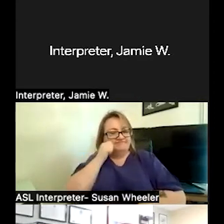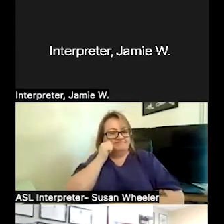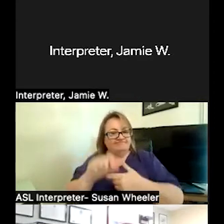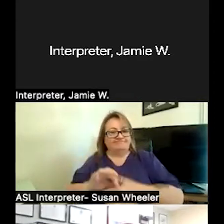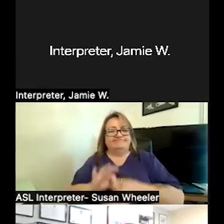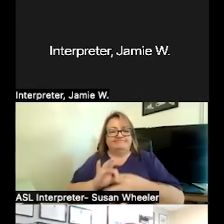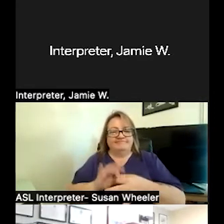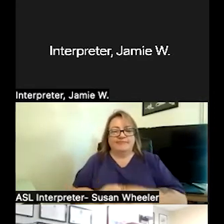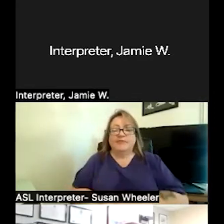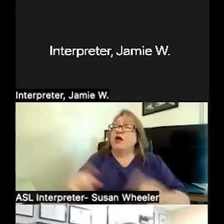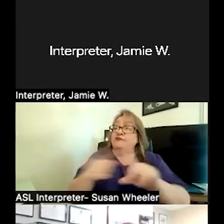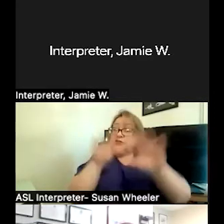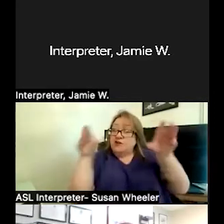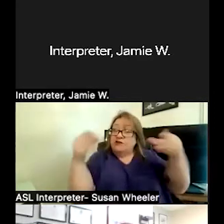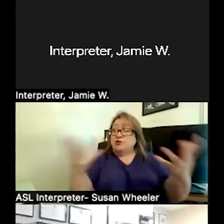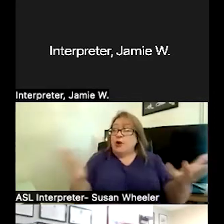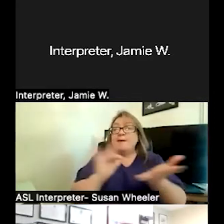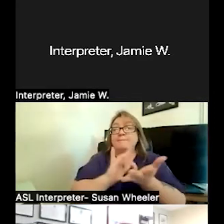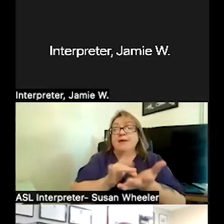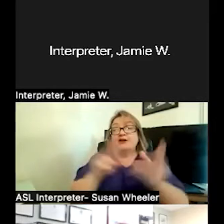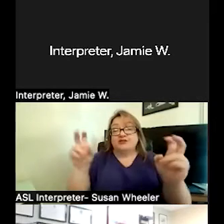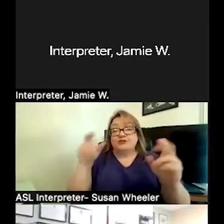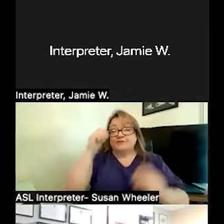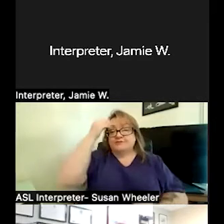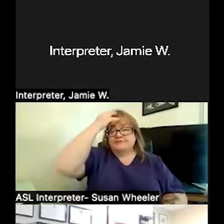First is medical issues. What I'm going to do is I'm going to